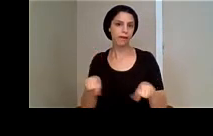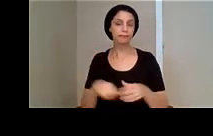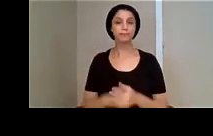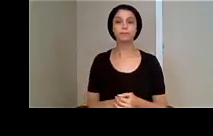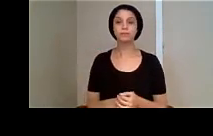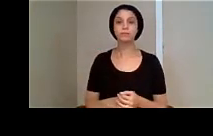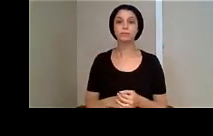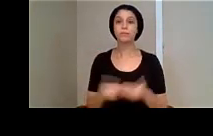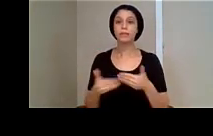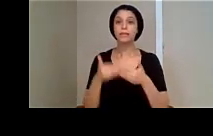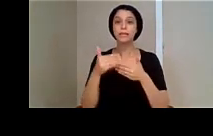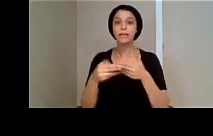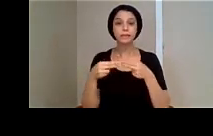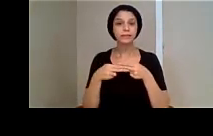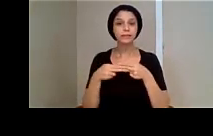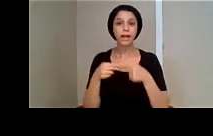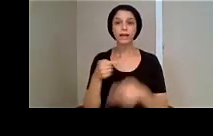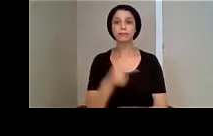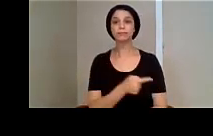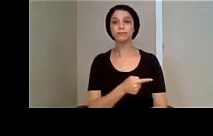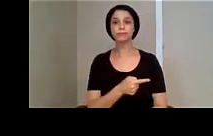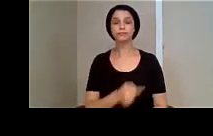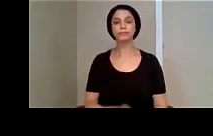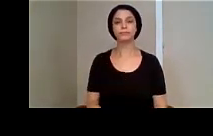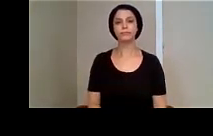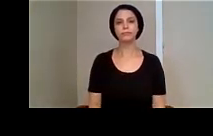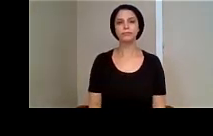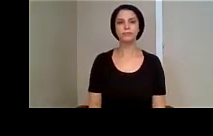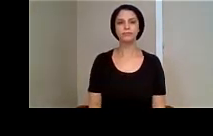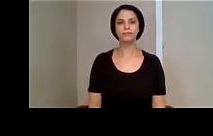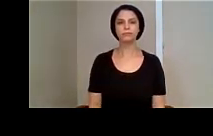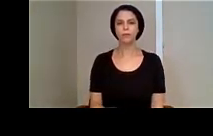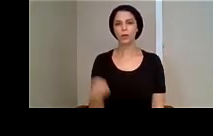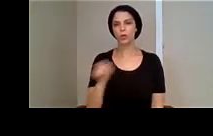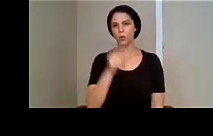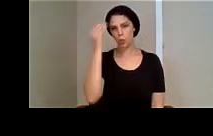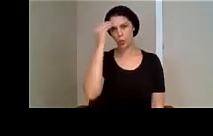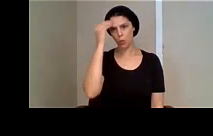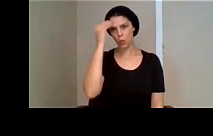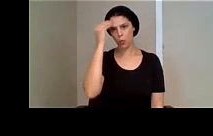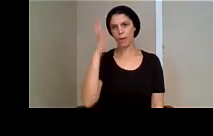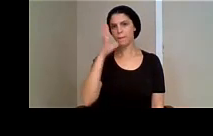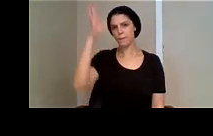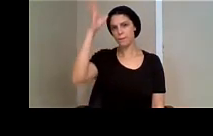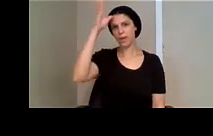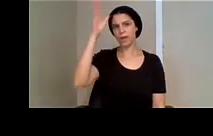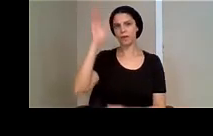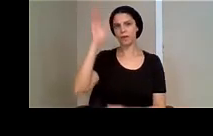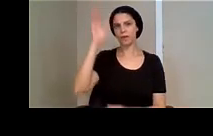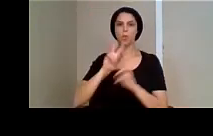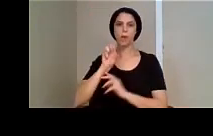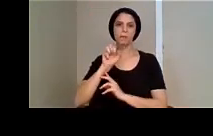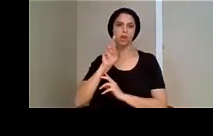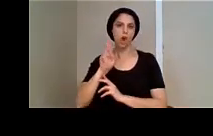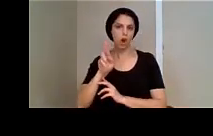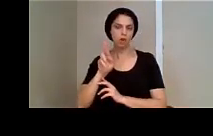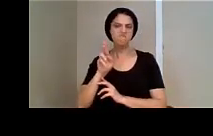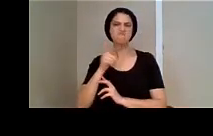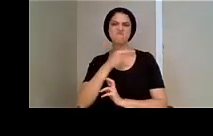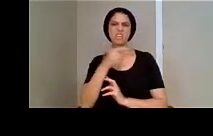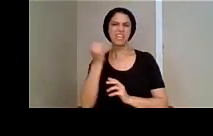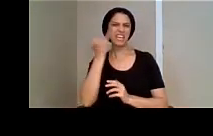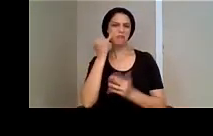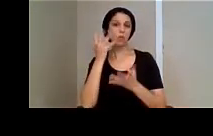Also, the next slide. So obviously you're aware of these parent webinar series because you're attending this one. If you want to